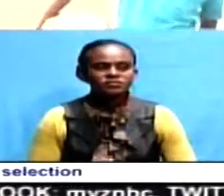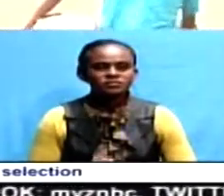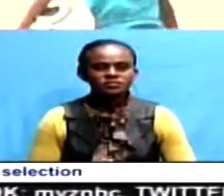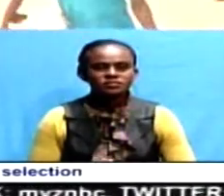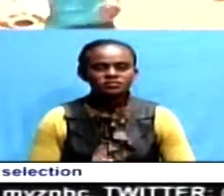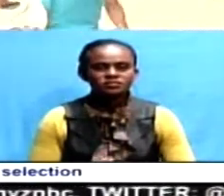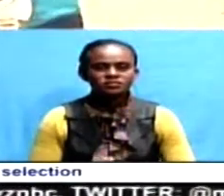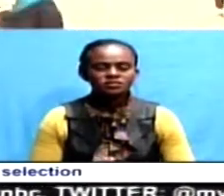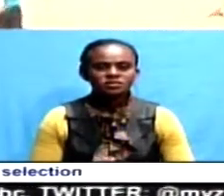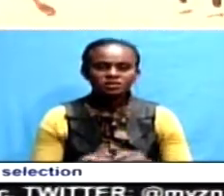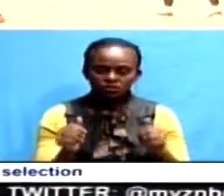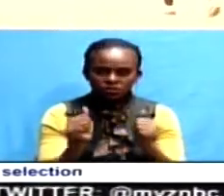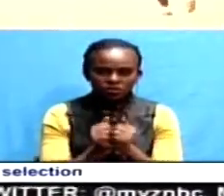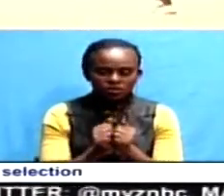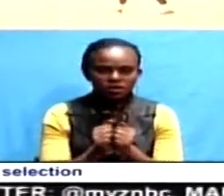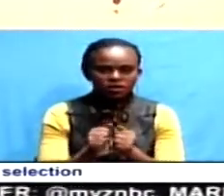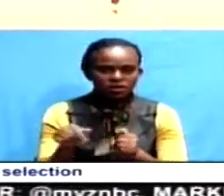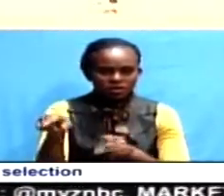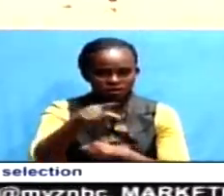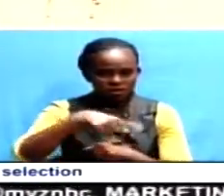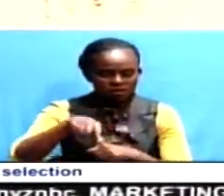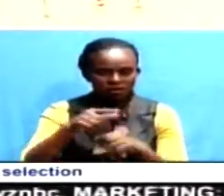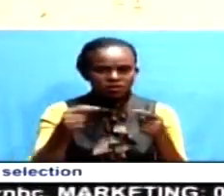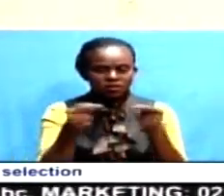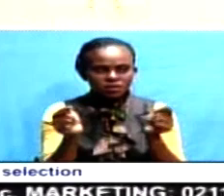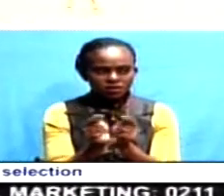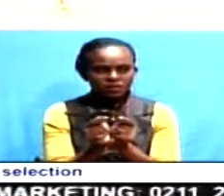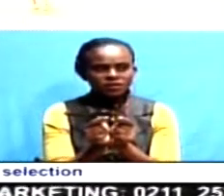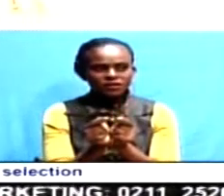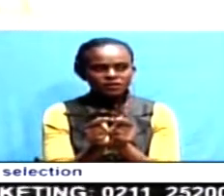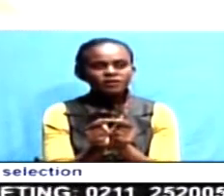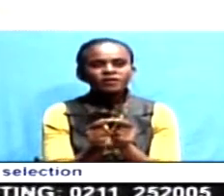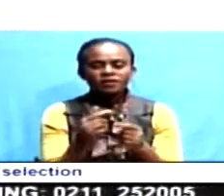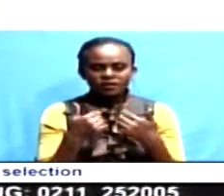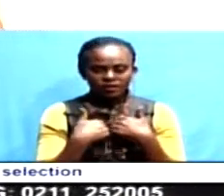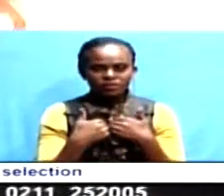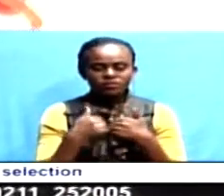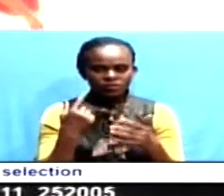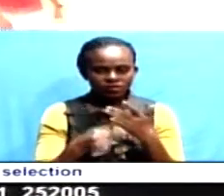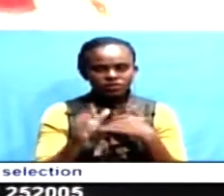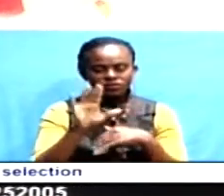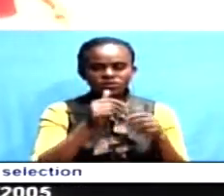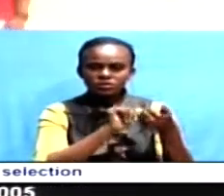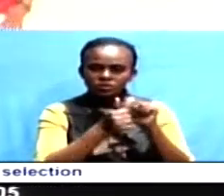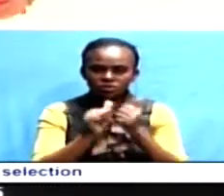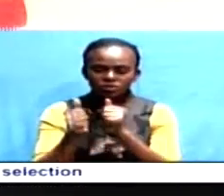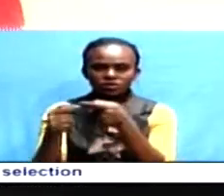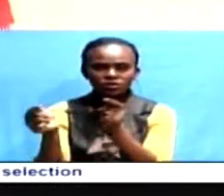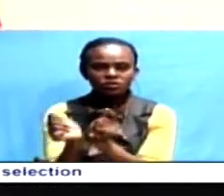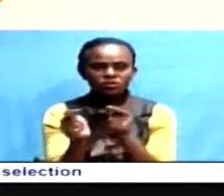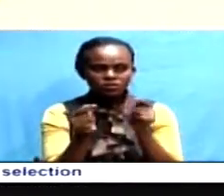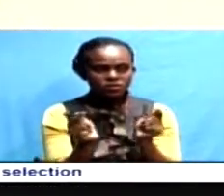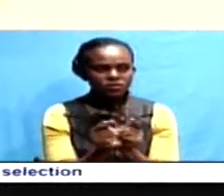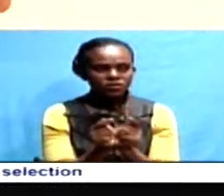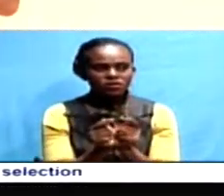With this talent at her disposal, Kanyemba is appealing for support to effectively run her academy. She has